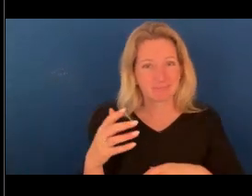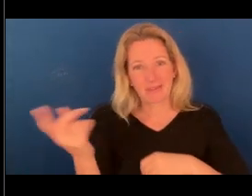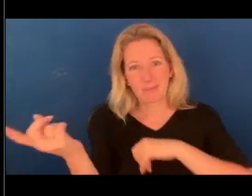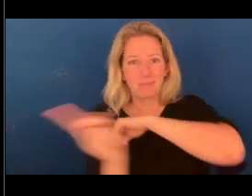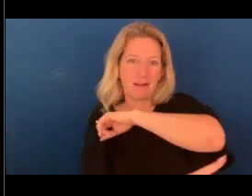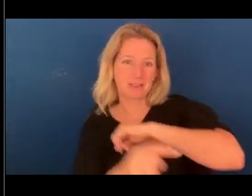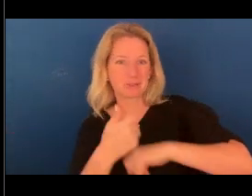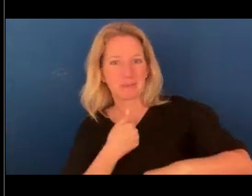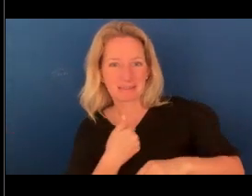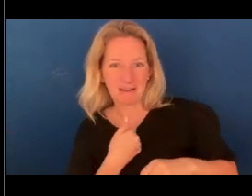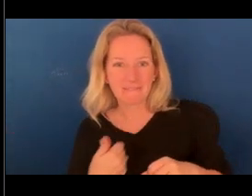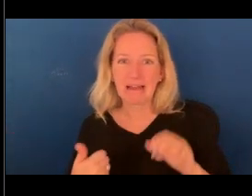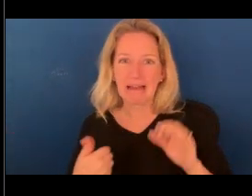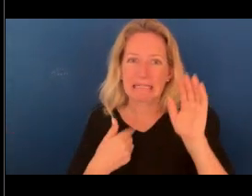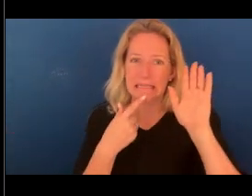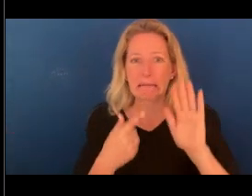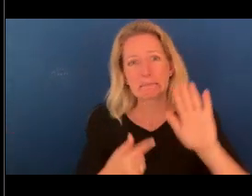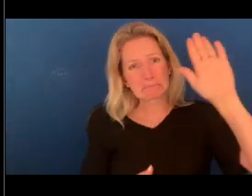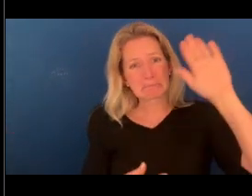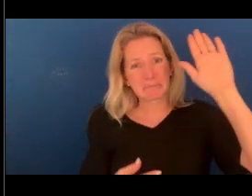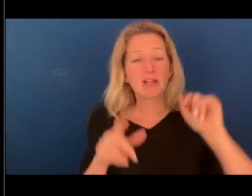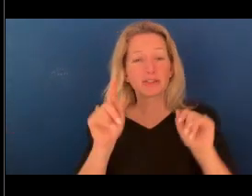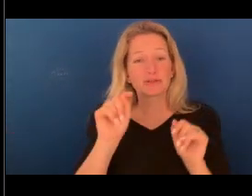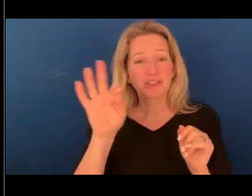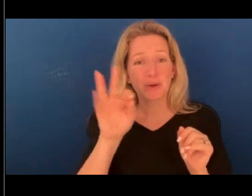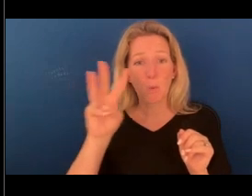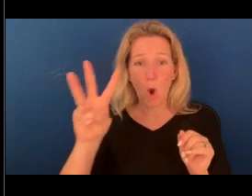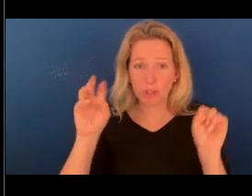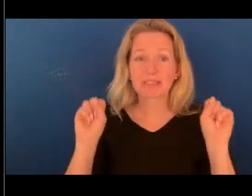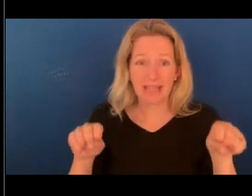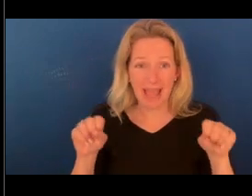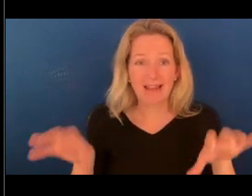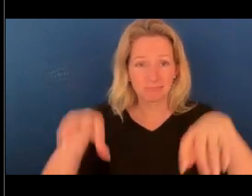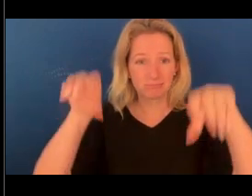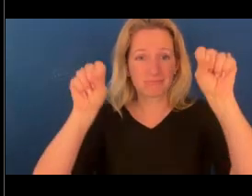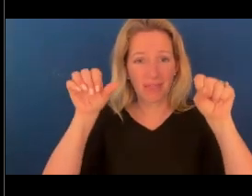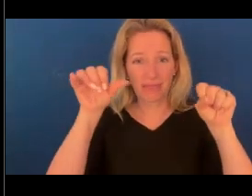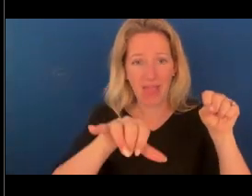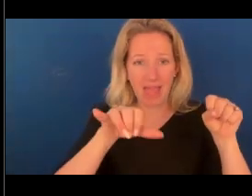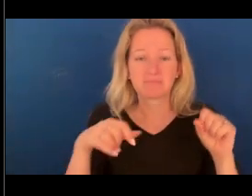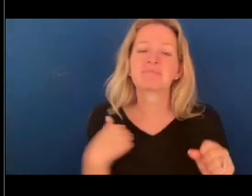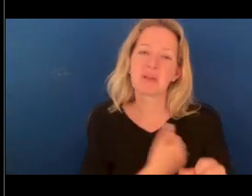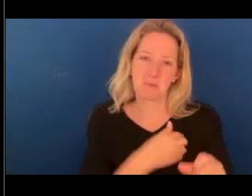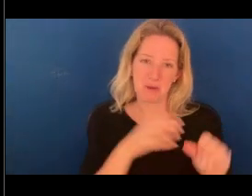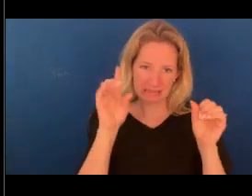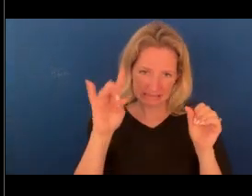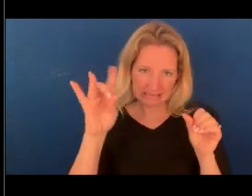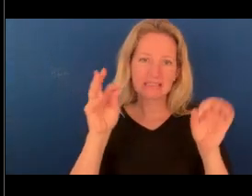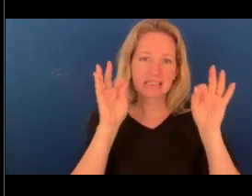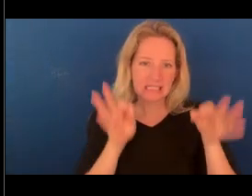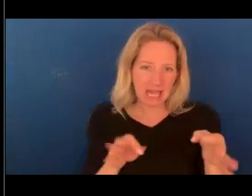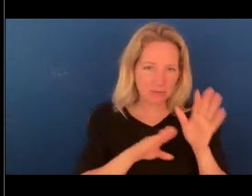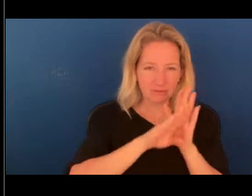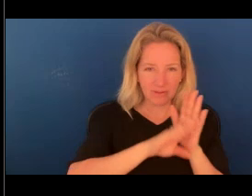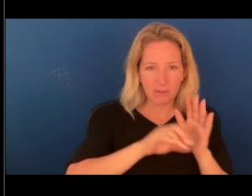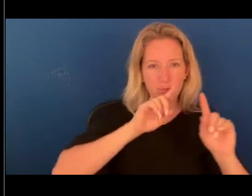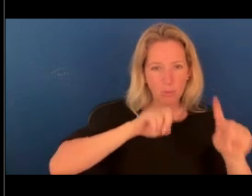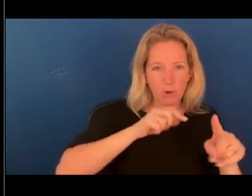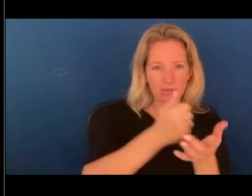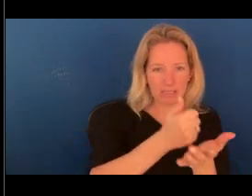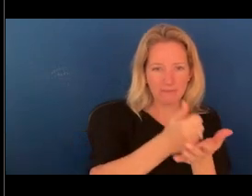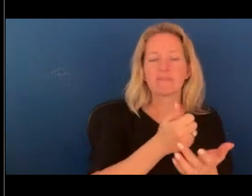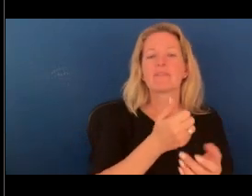said, hey, Trash Free Waters can do this. So we agreed to lead the development of the report. In the end, we did get a lot of help from the